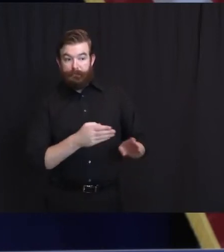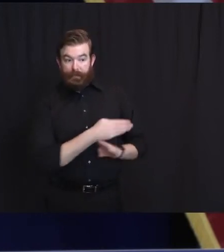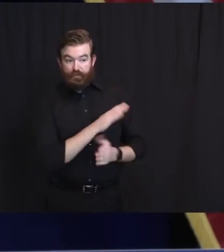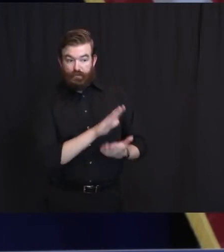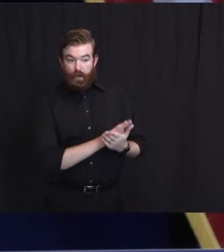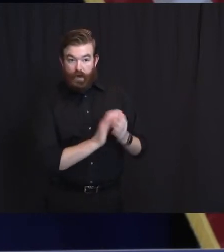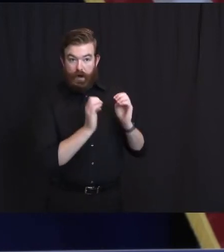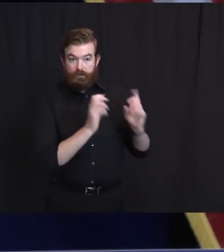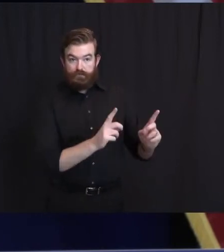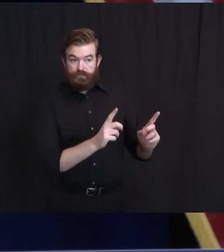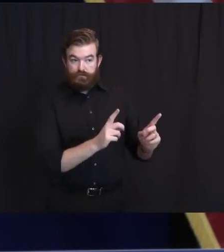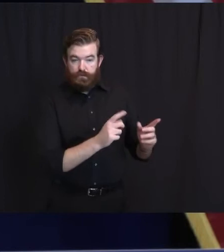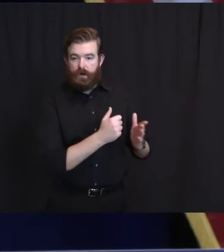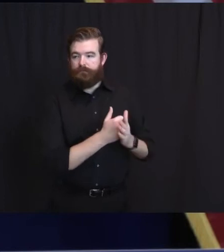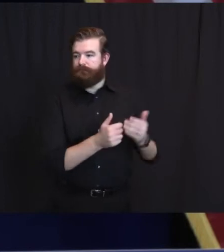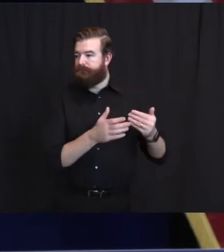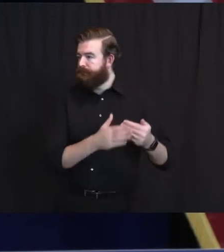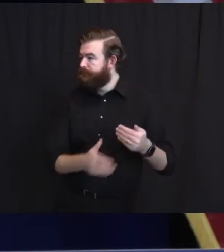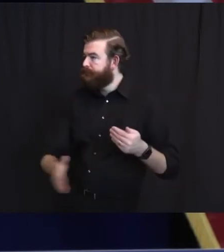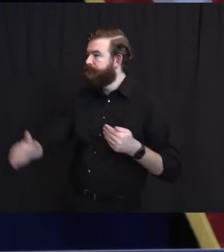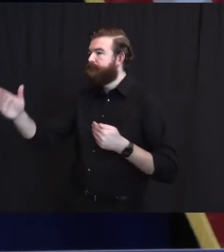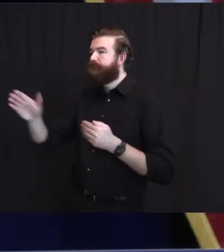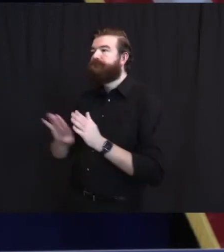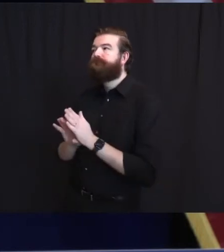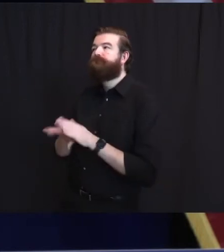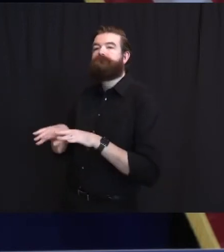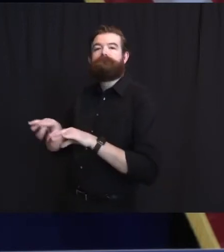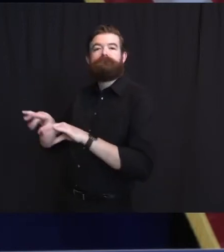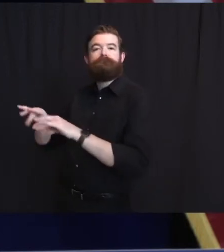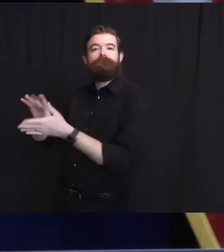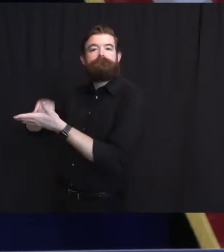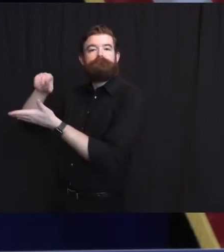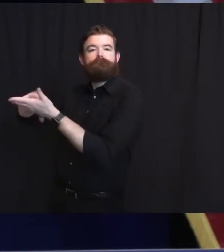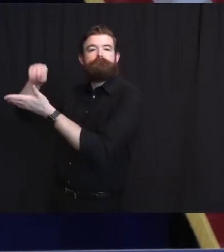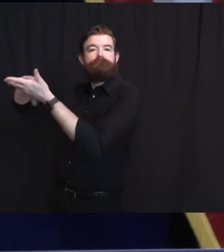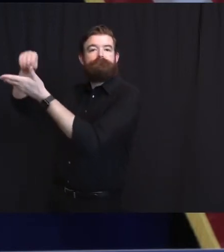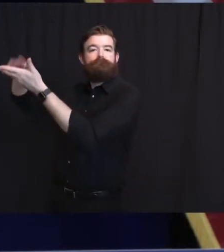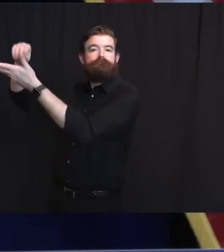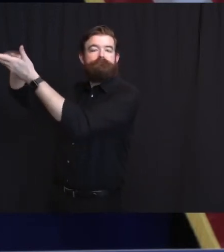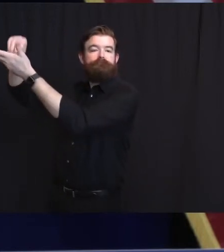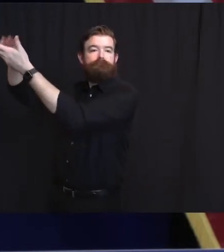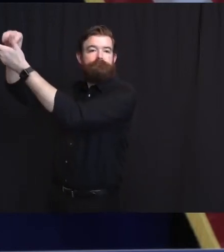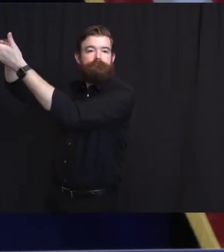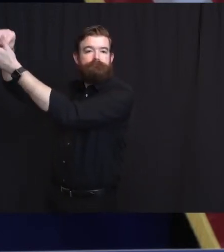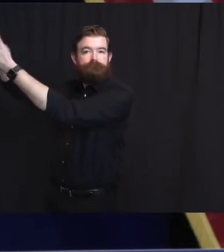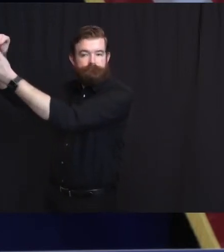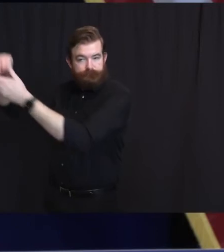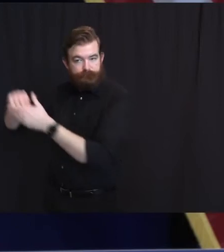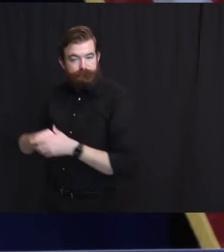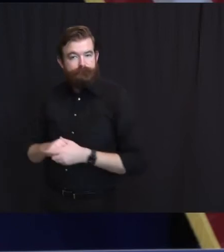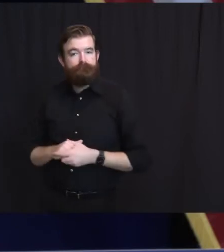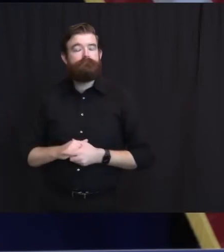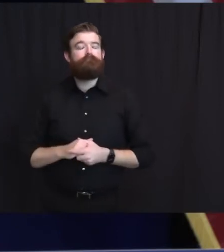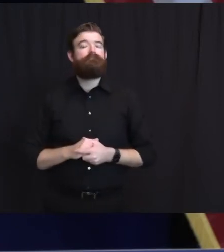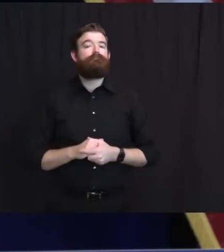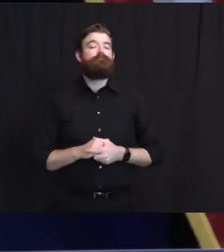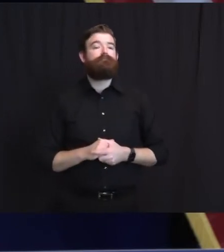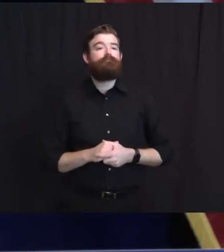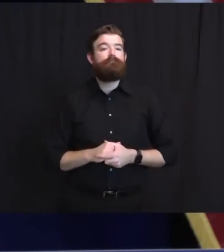outcomes, narrow achievement gaps, and convey long-term benefits throughout their adult life. That may sound like a